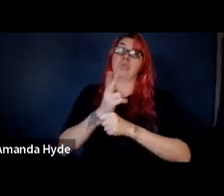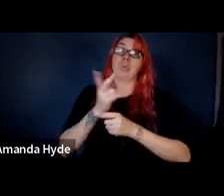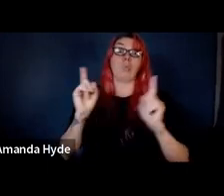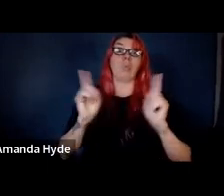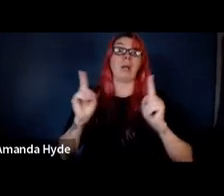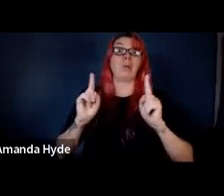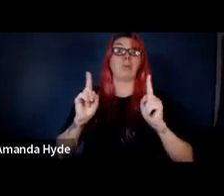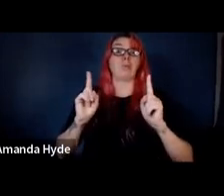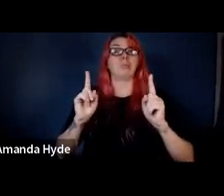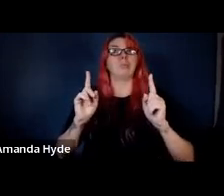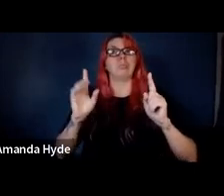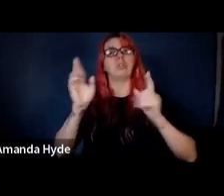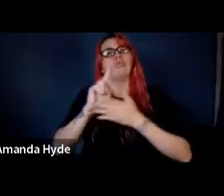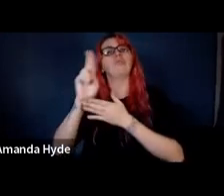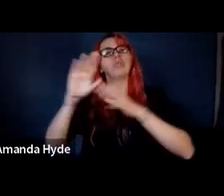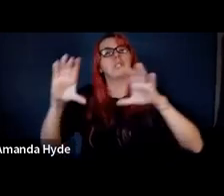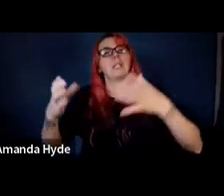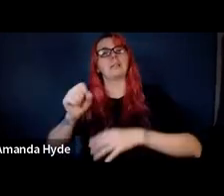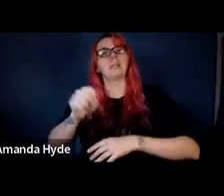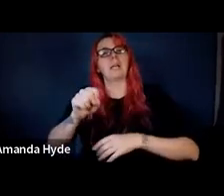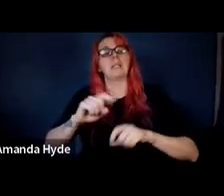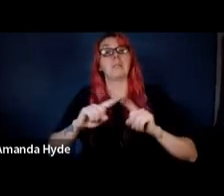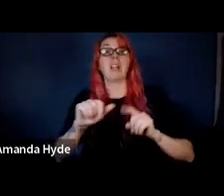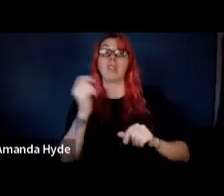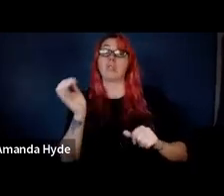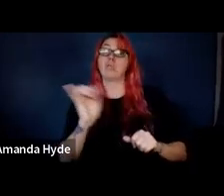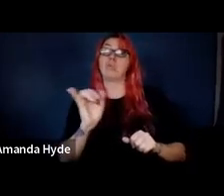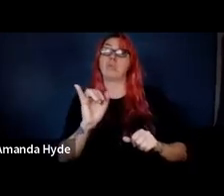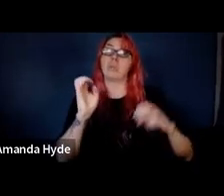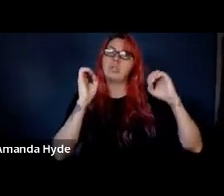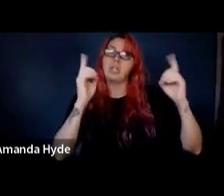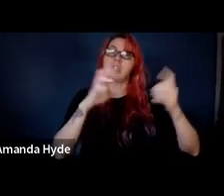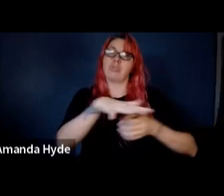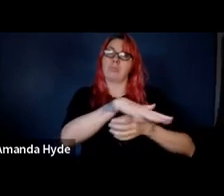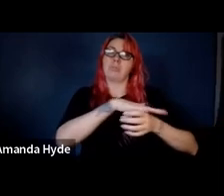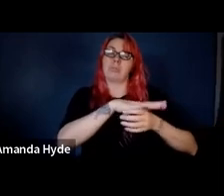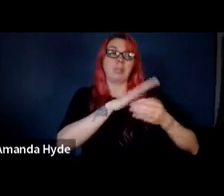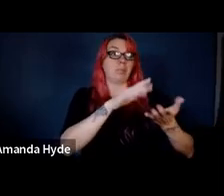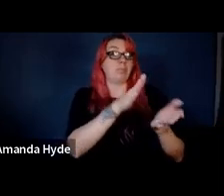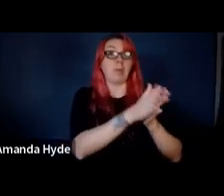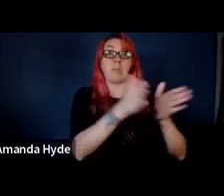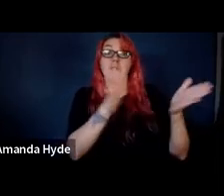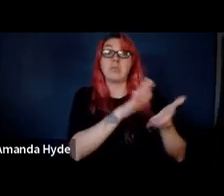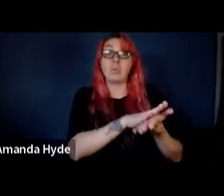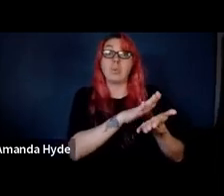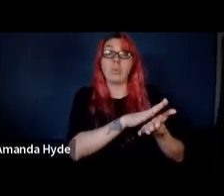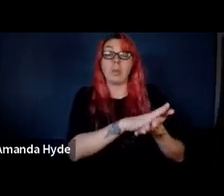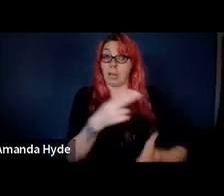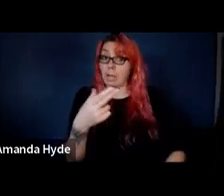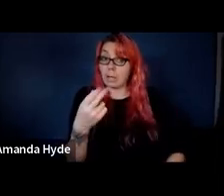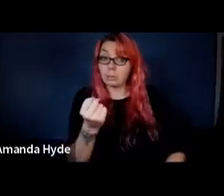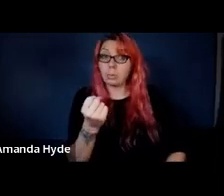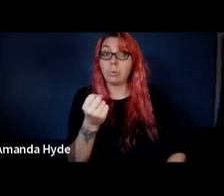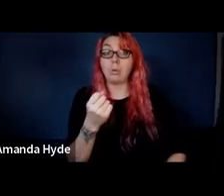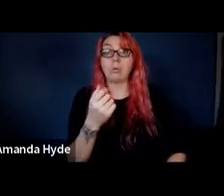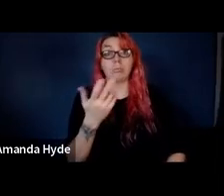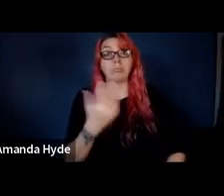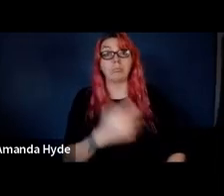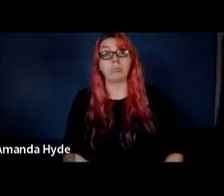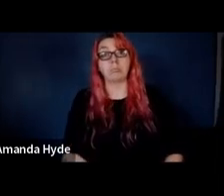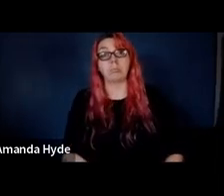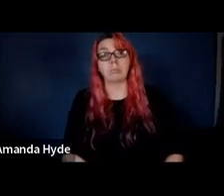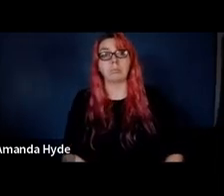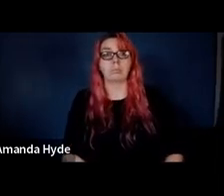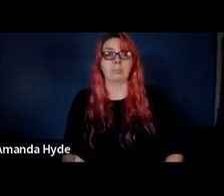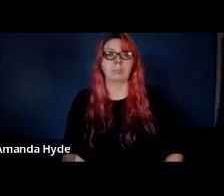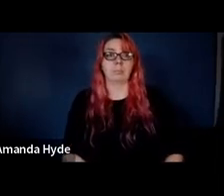classes, but also public school, particularly high school, but public school in general. Rebecca